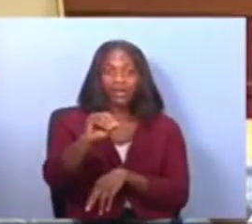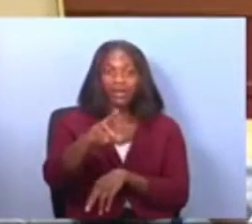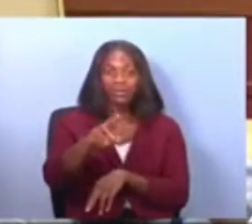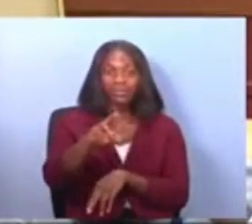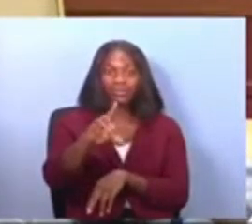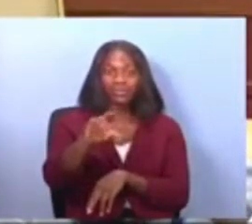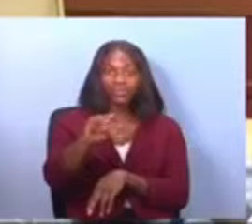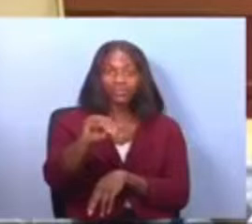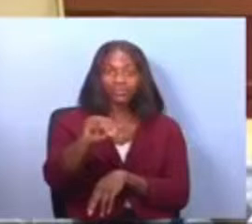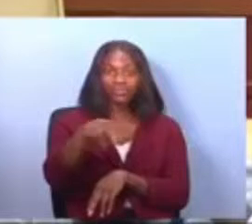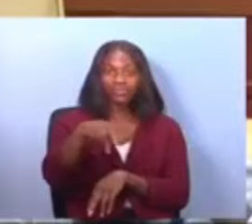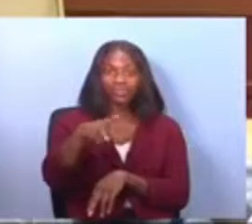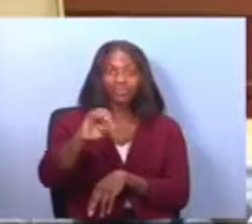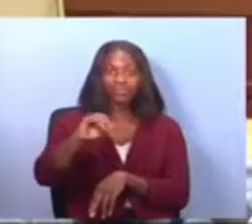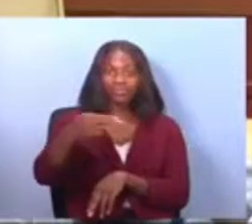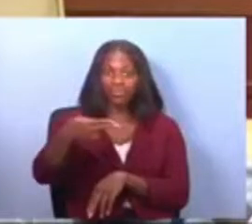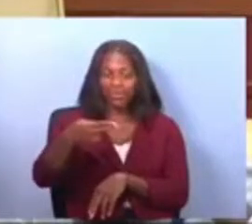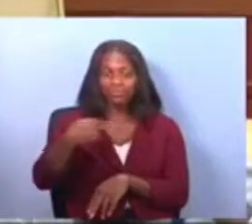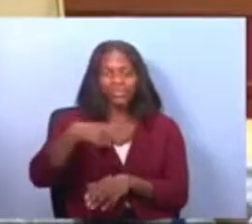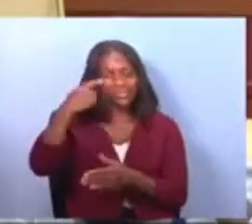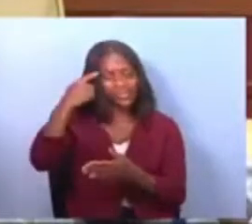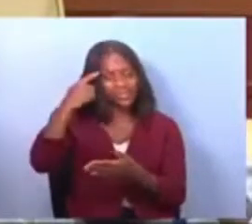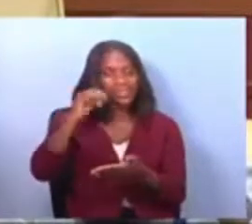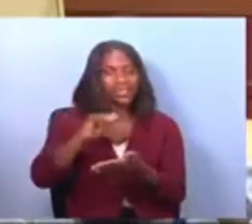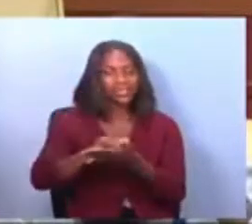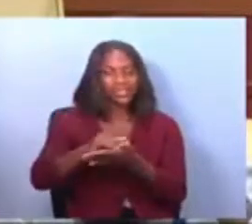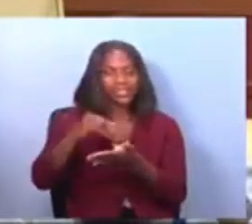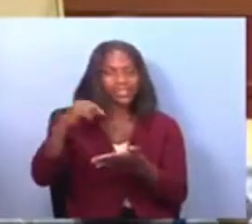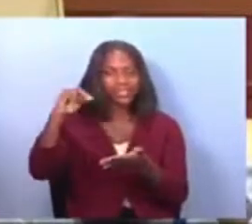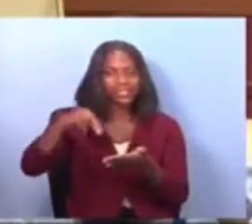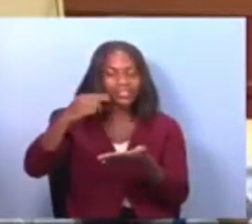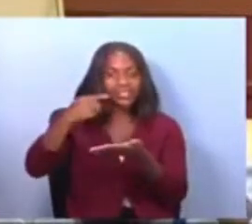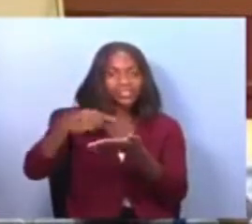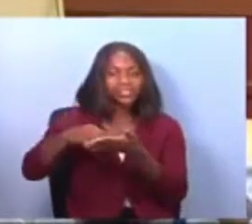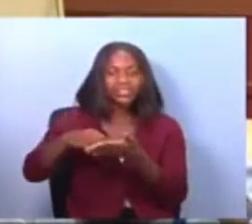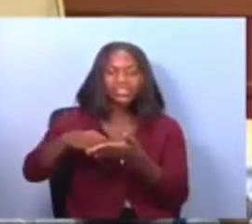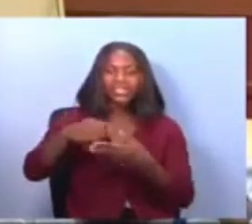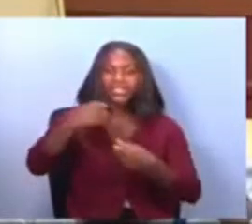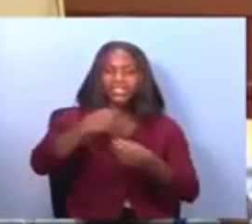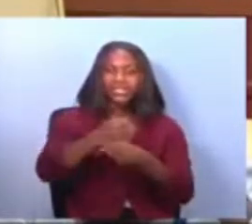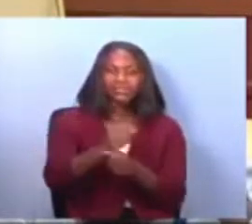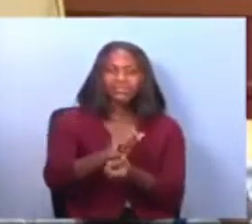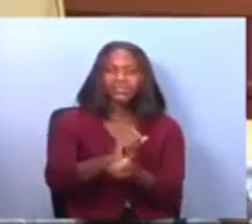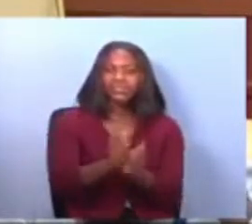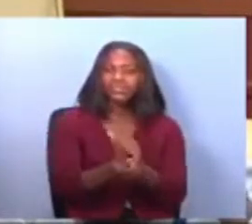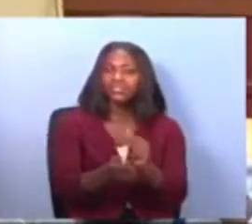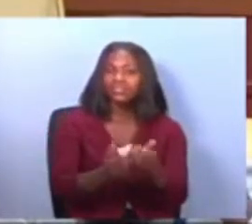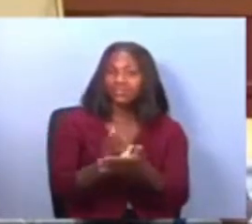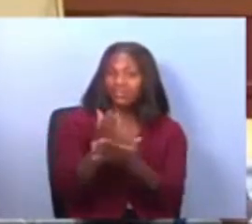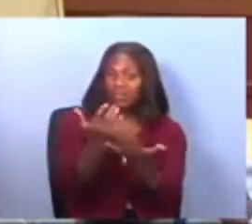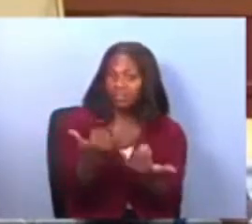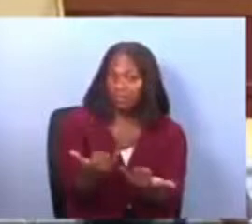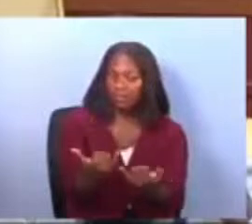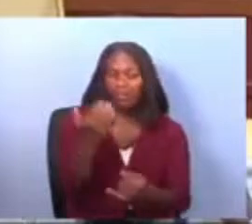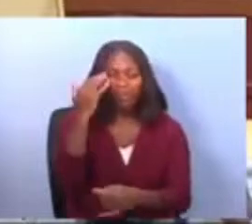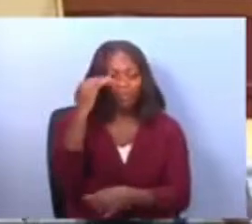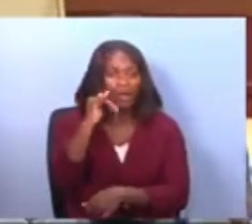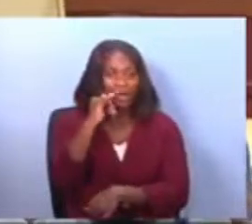I feel stronger that we need to make it and correct it right now, because yesterday,